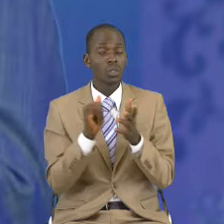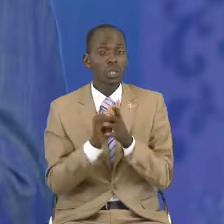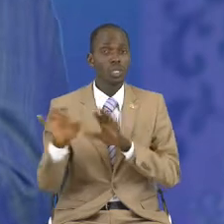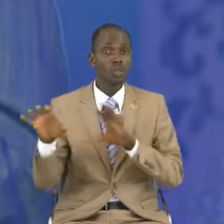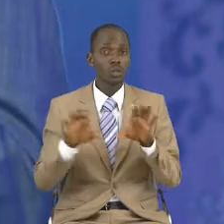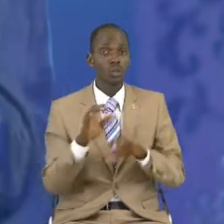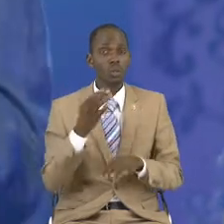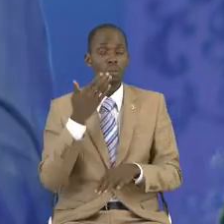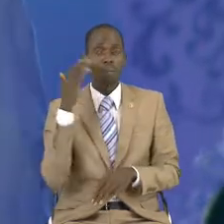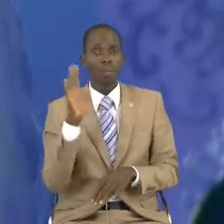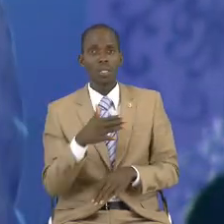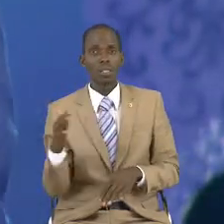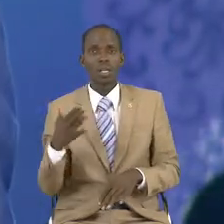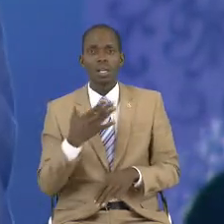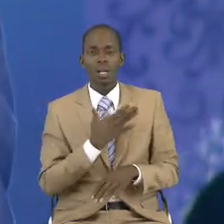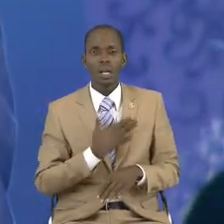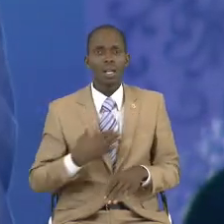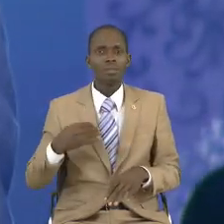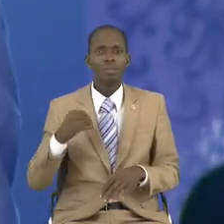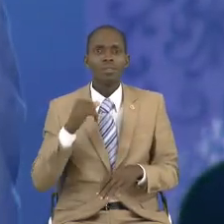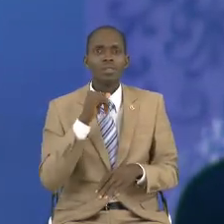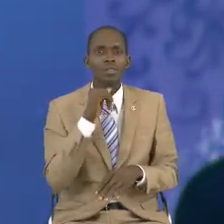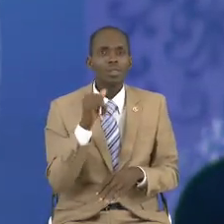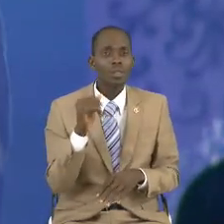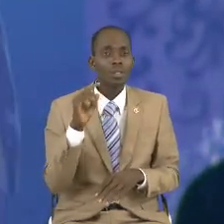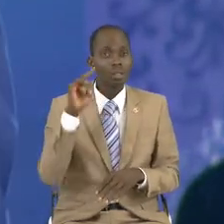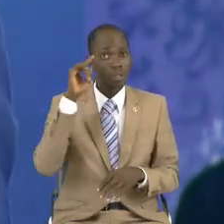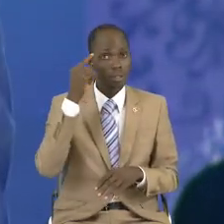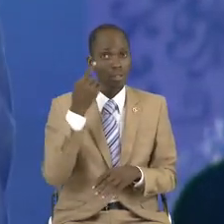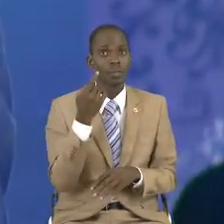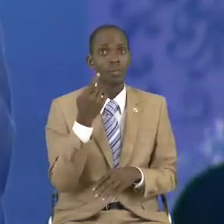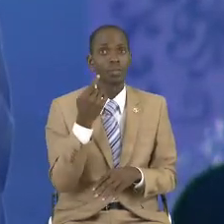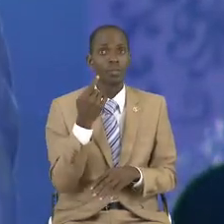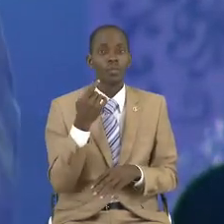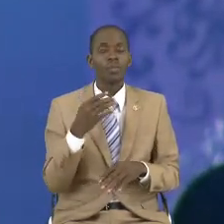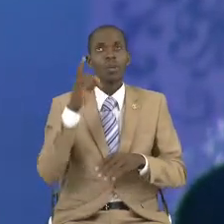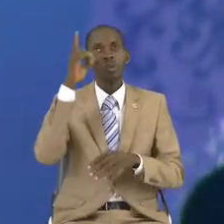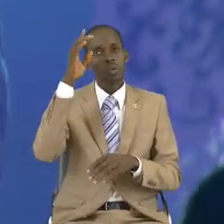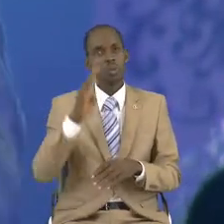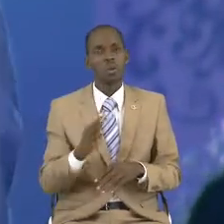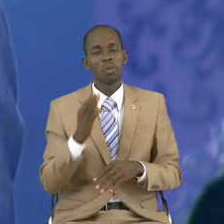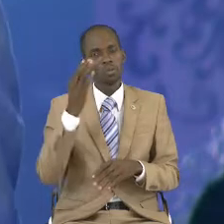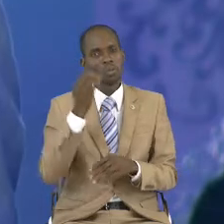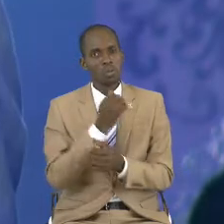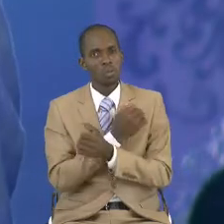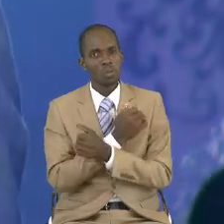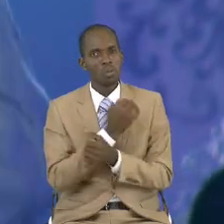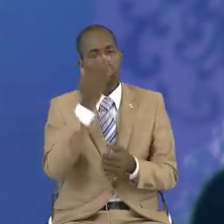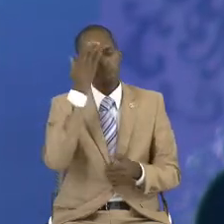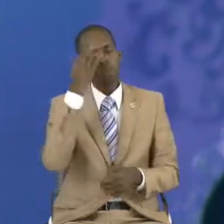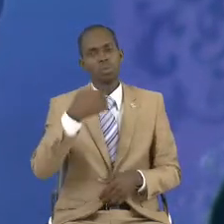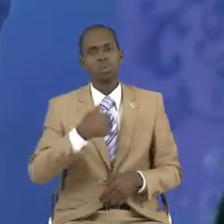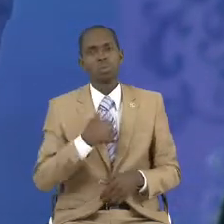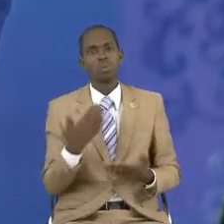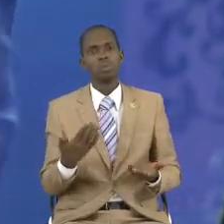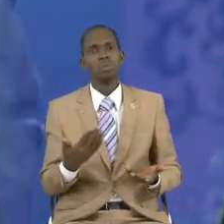thinking god sees me god knows me god knows my